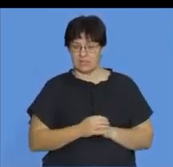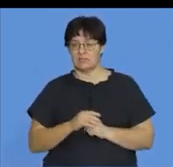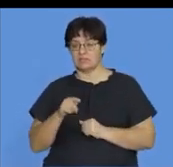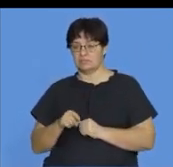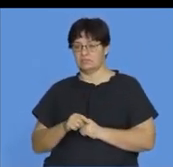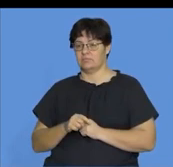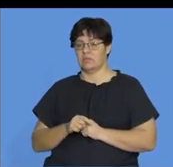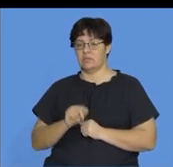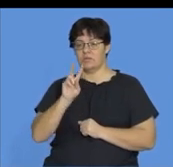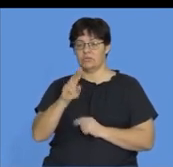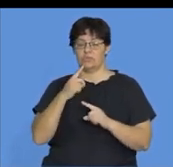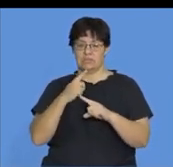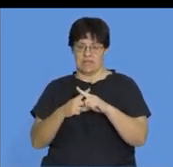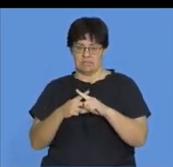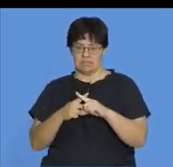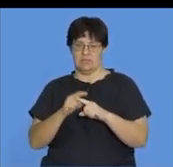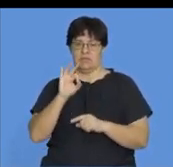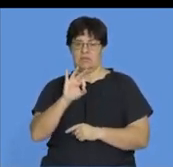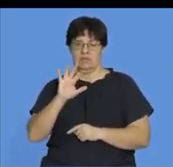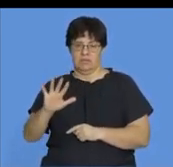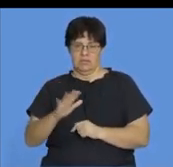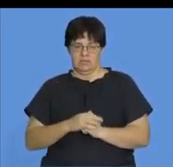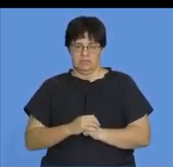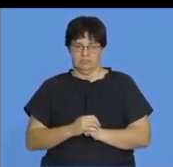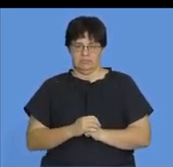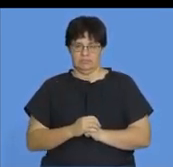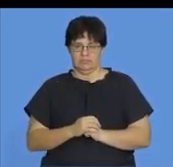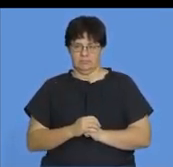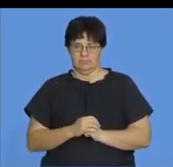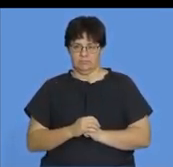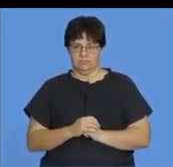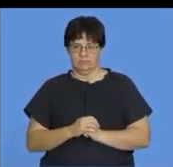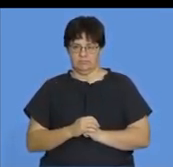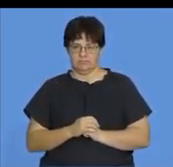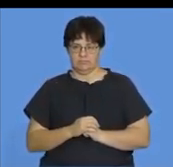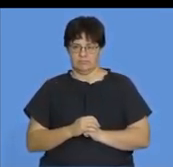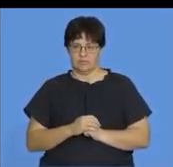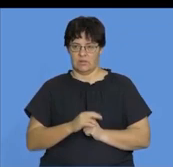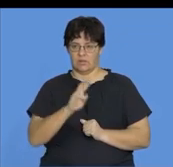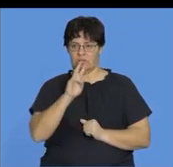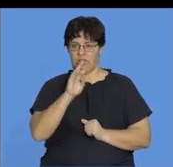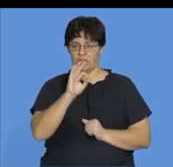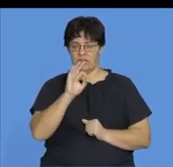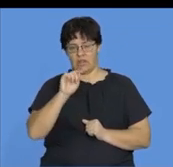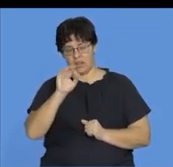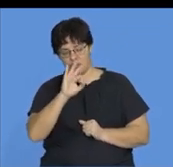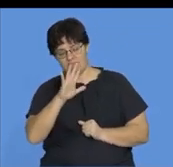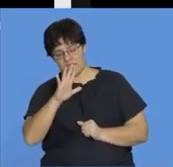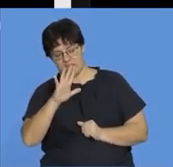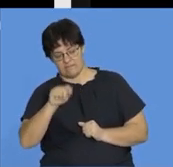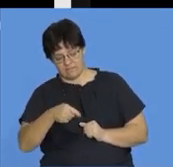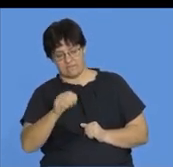is 2 multiplied by 35.5, right? So if we go to